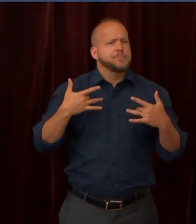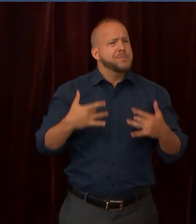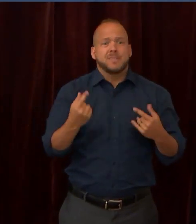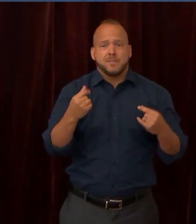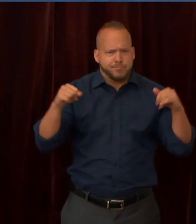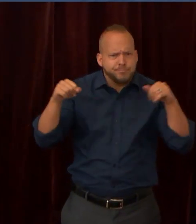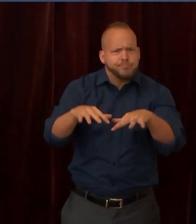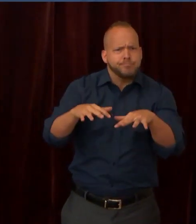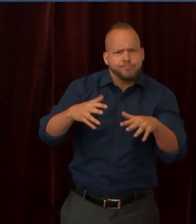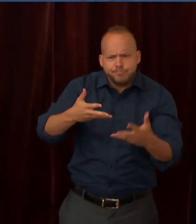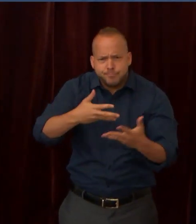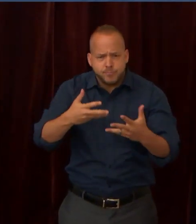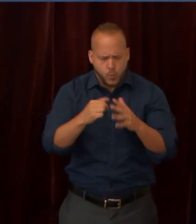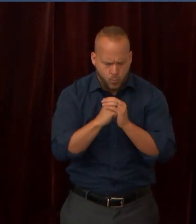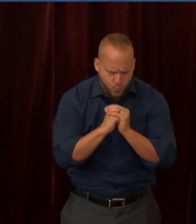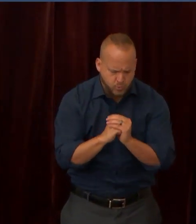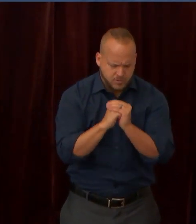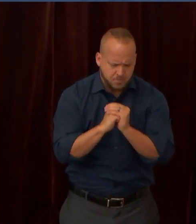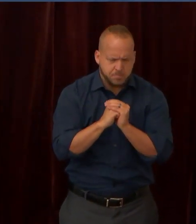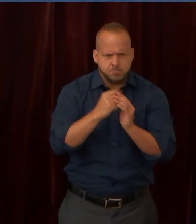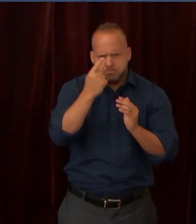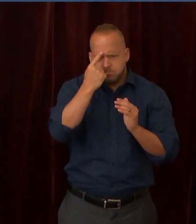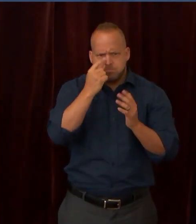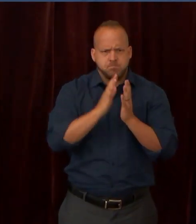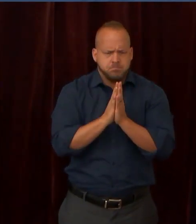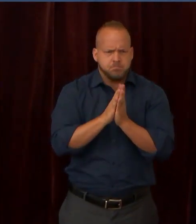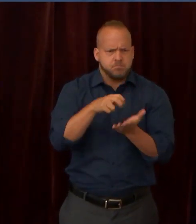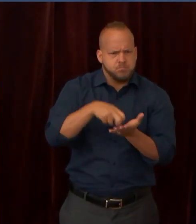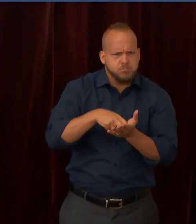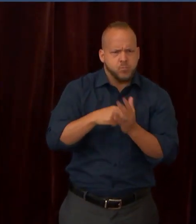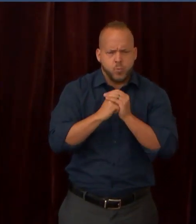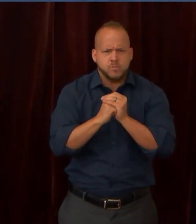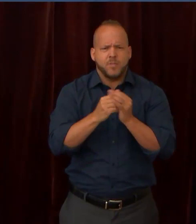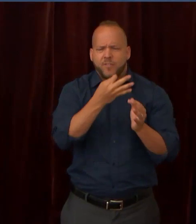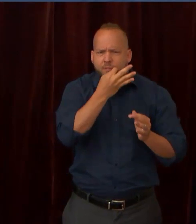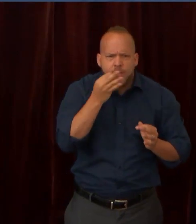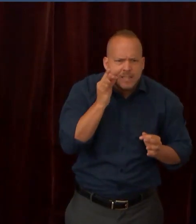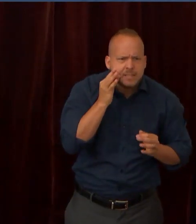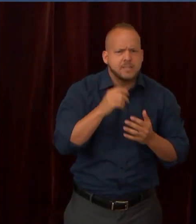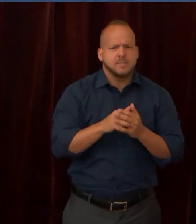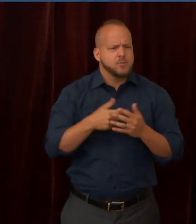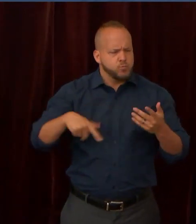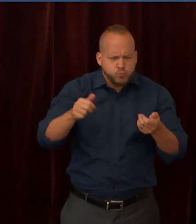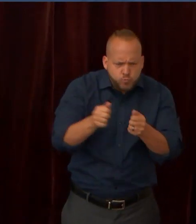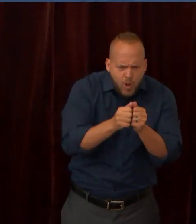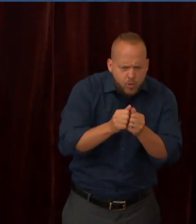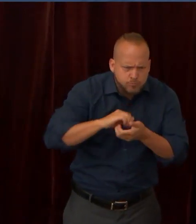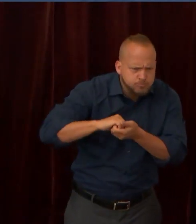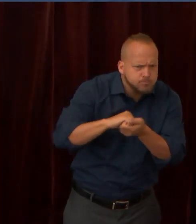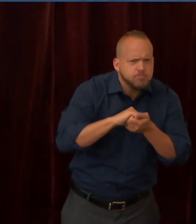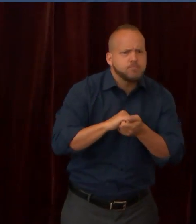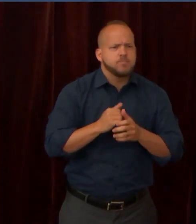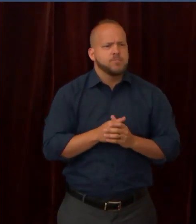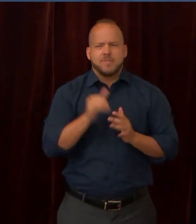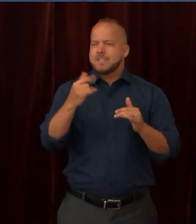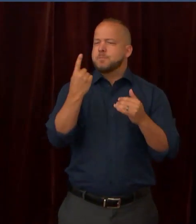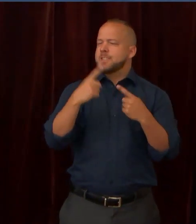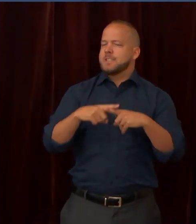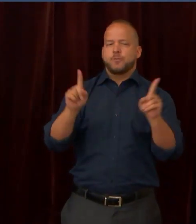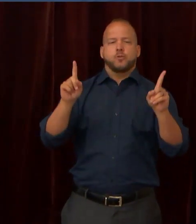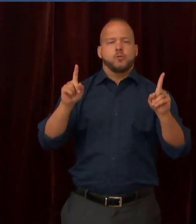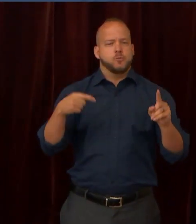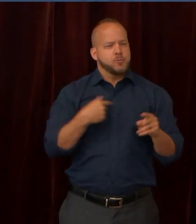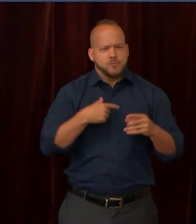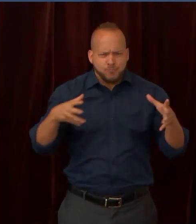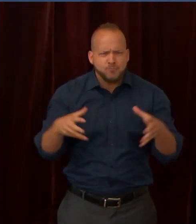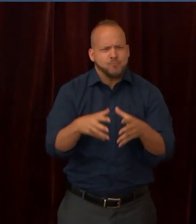fast together, and celebrating. This year, of course, was very different. We missed out on so much of the communal aspects of